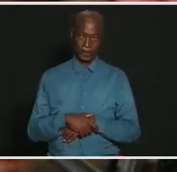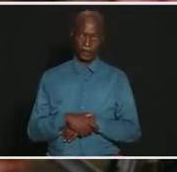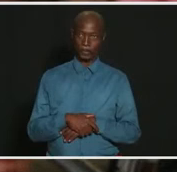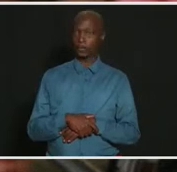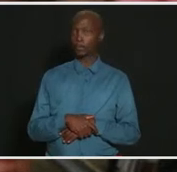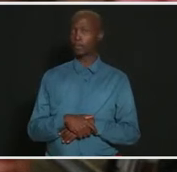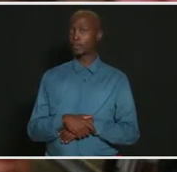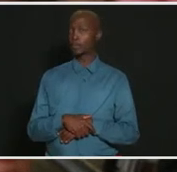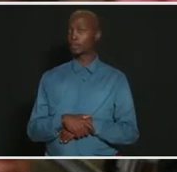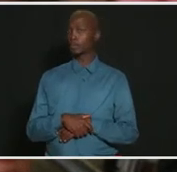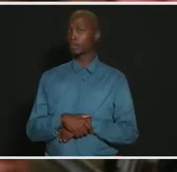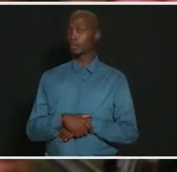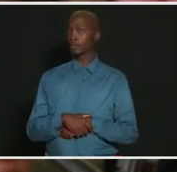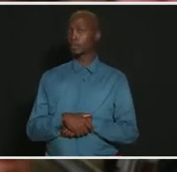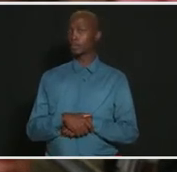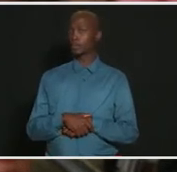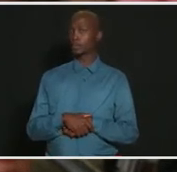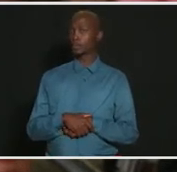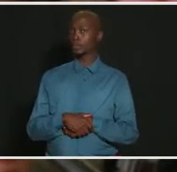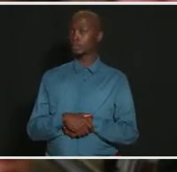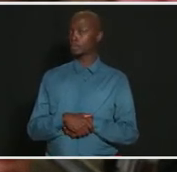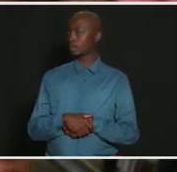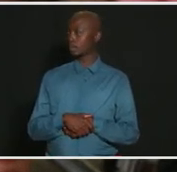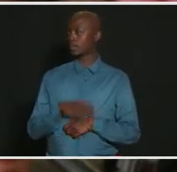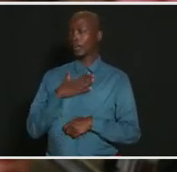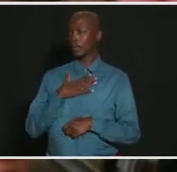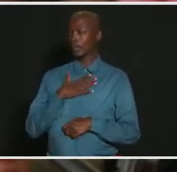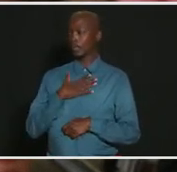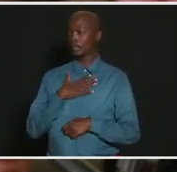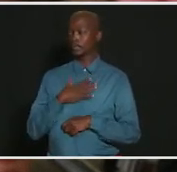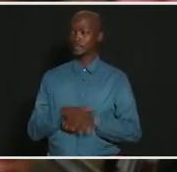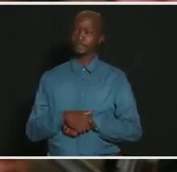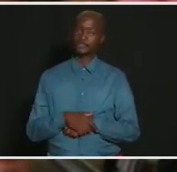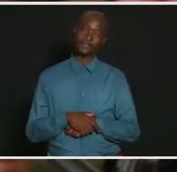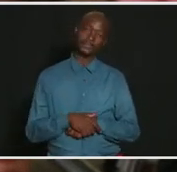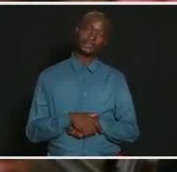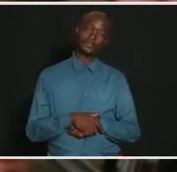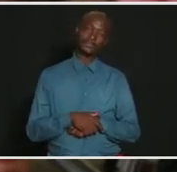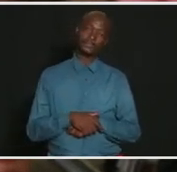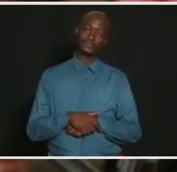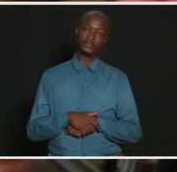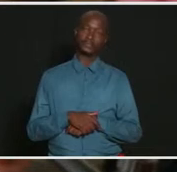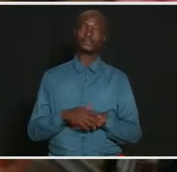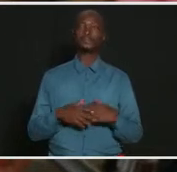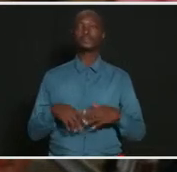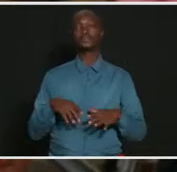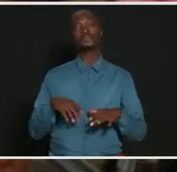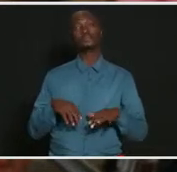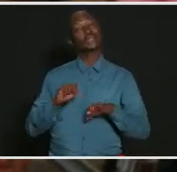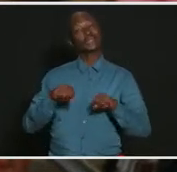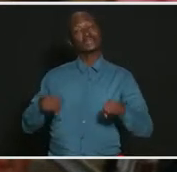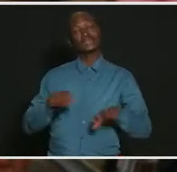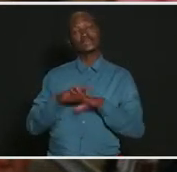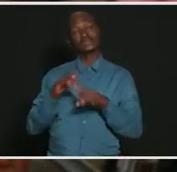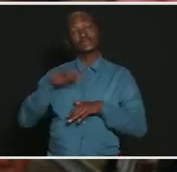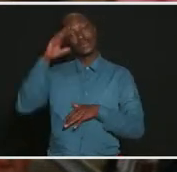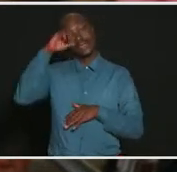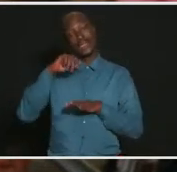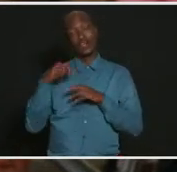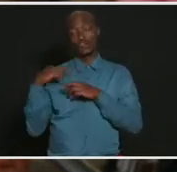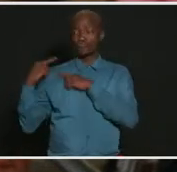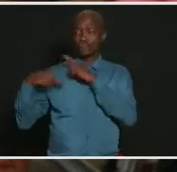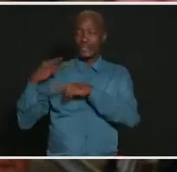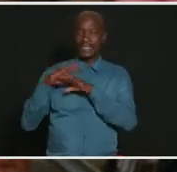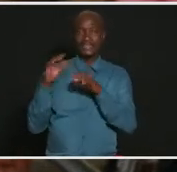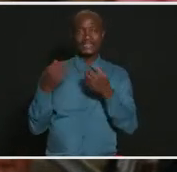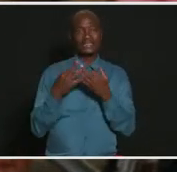sorry oh sorry an extension and outflow of our faith religious freedom